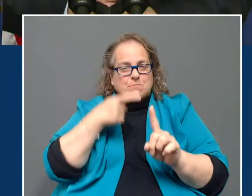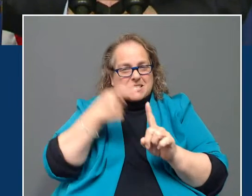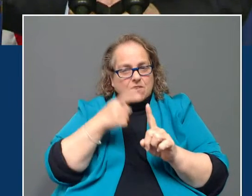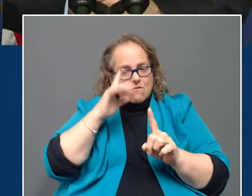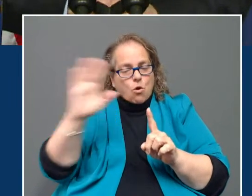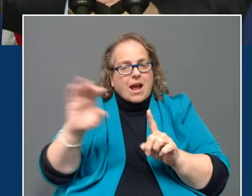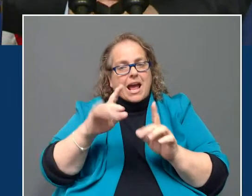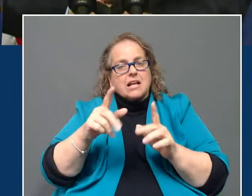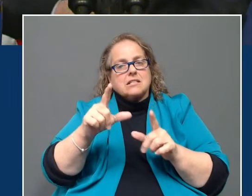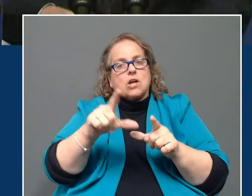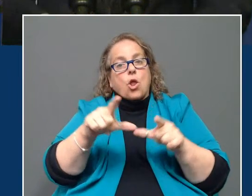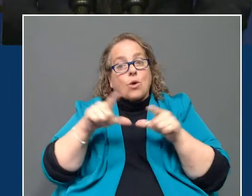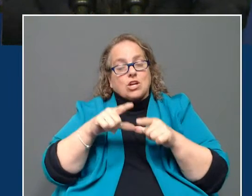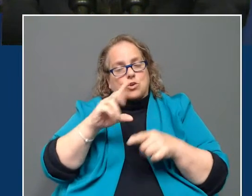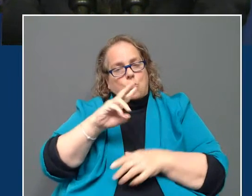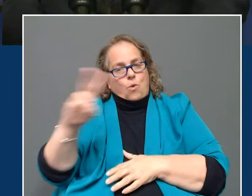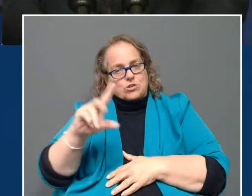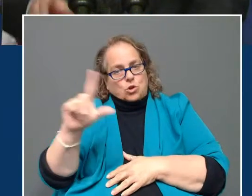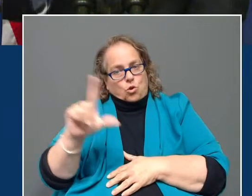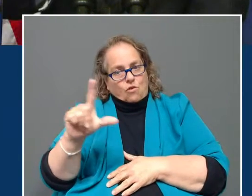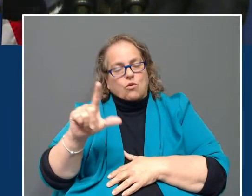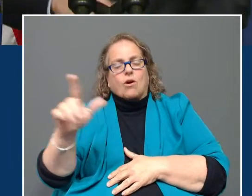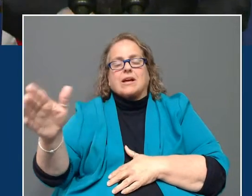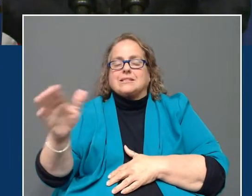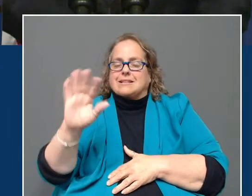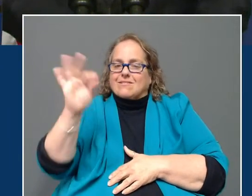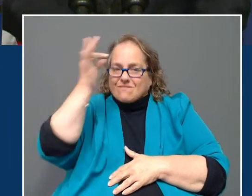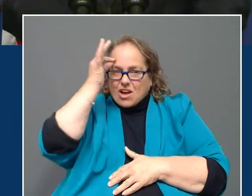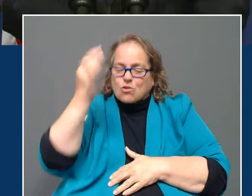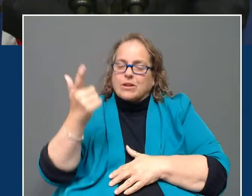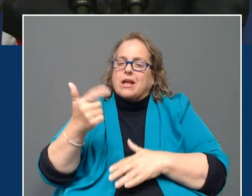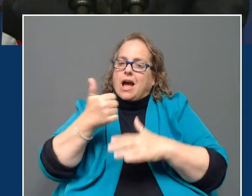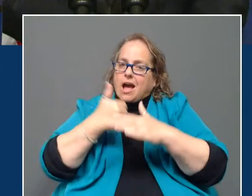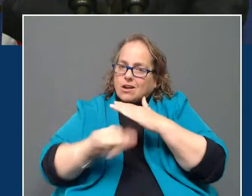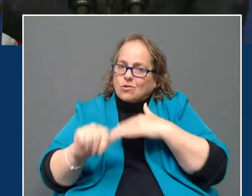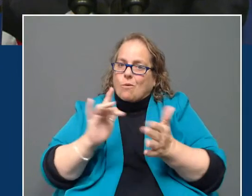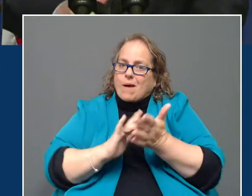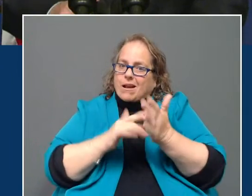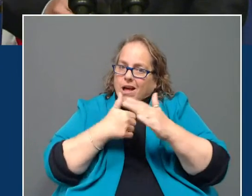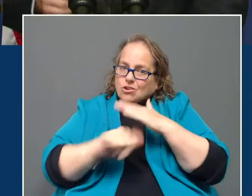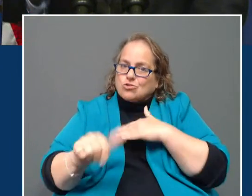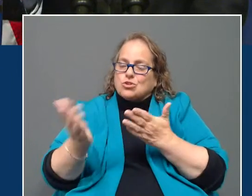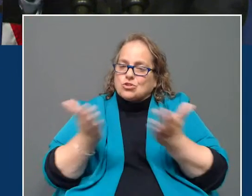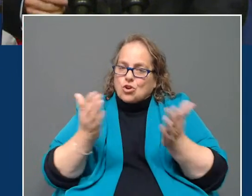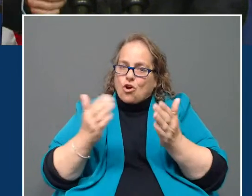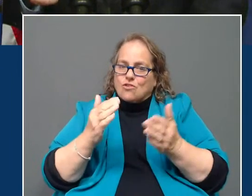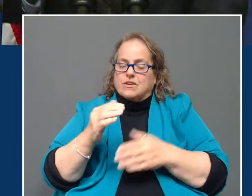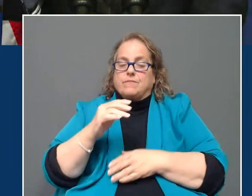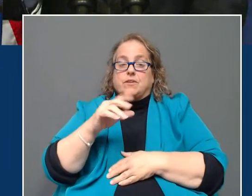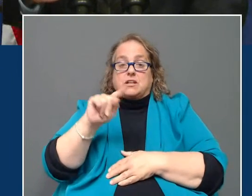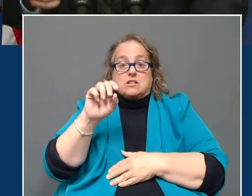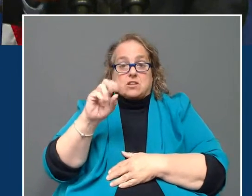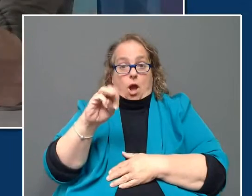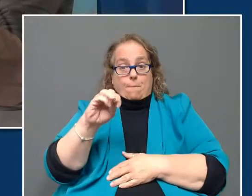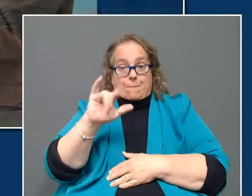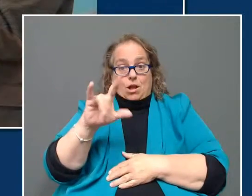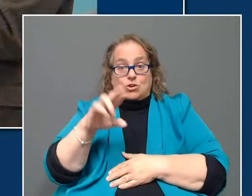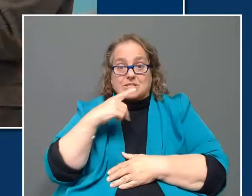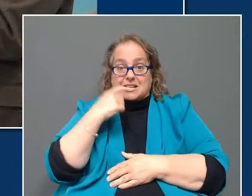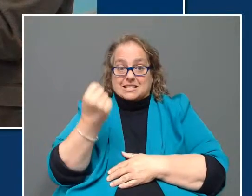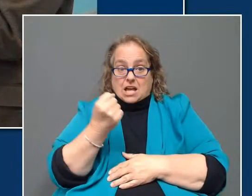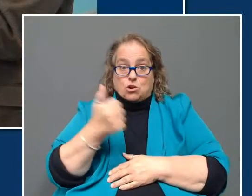federally designated medically underserved area. As CEO Tom Miller said Saturday, transportation, communication, and